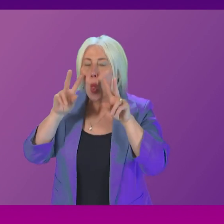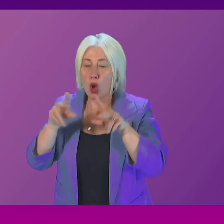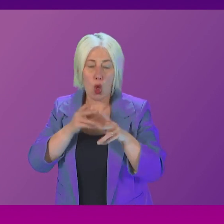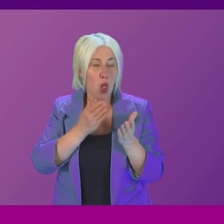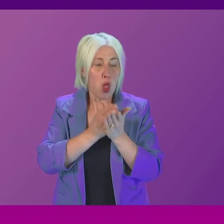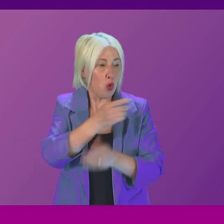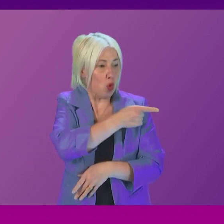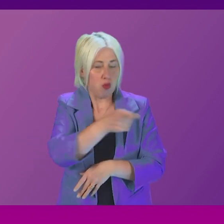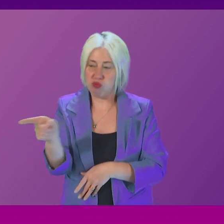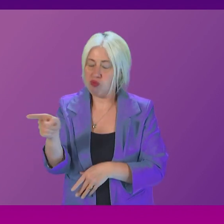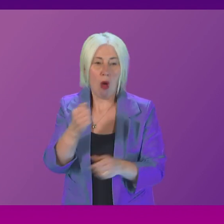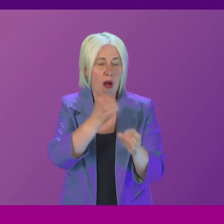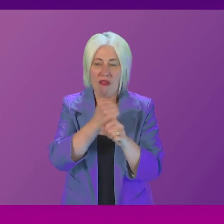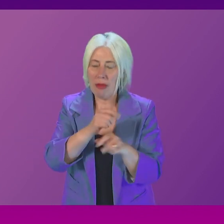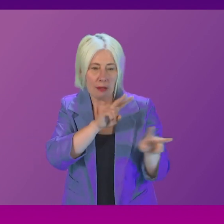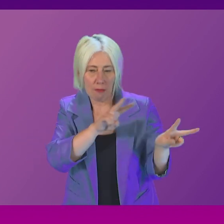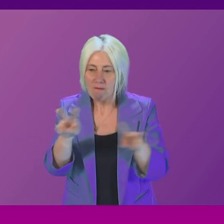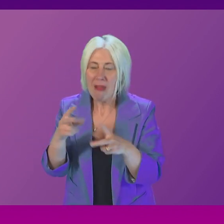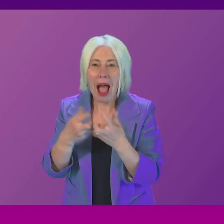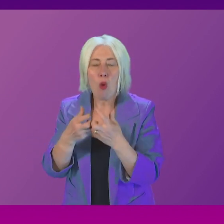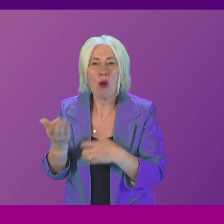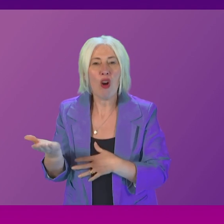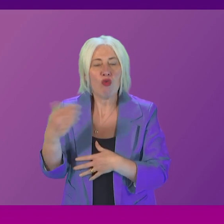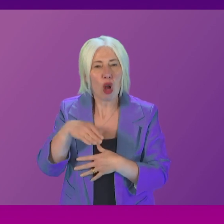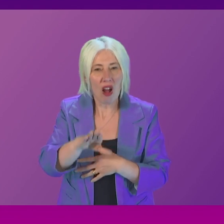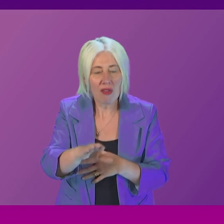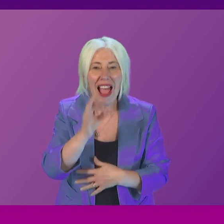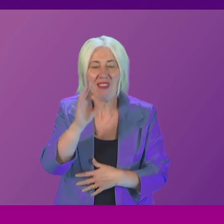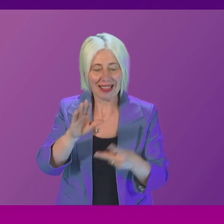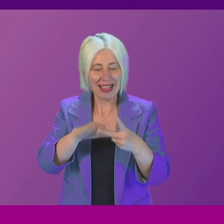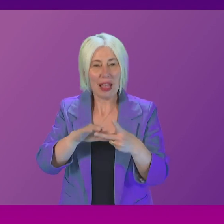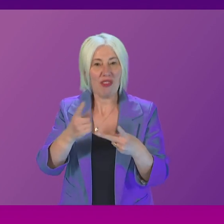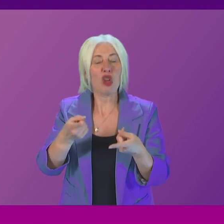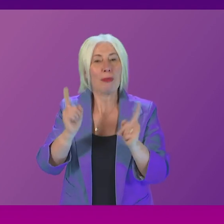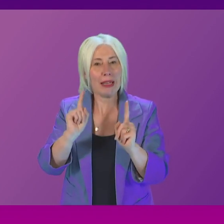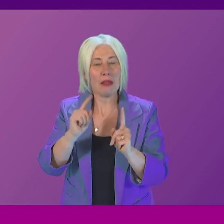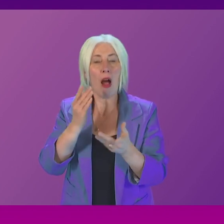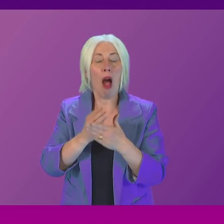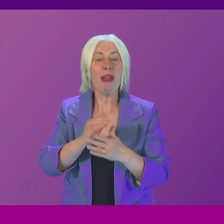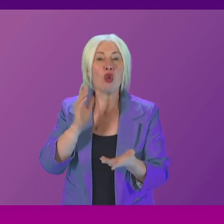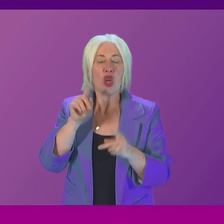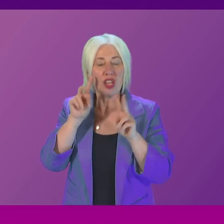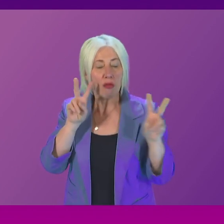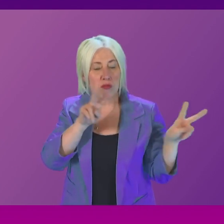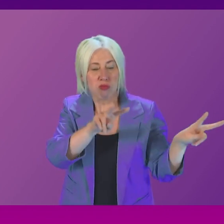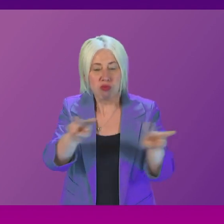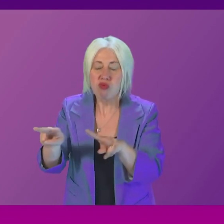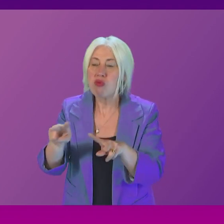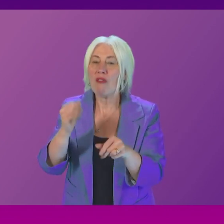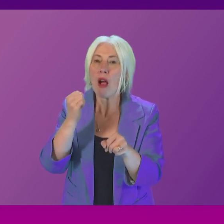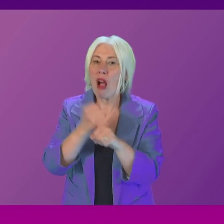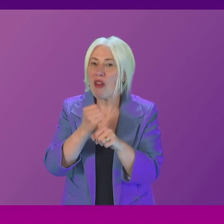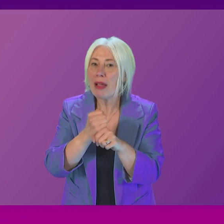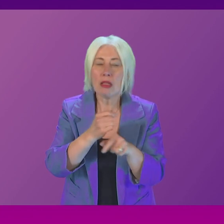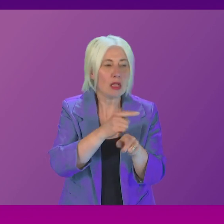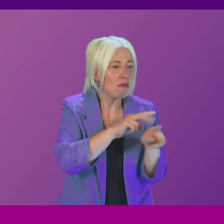government on recovery, I've asked the Deputy First Minister to have that overview, that cross-government overview